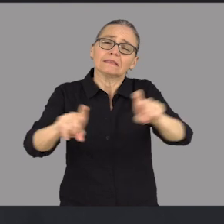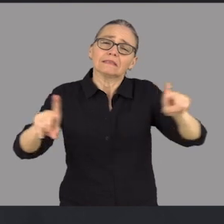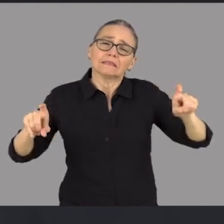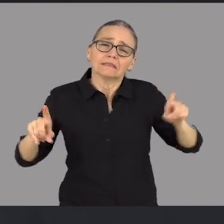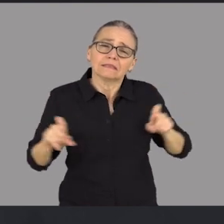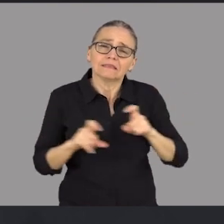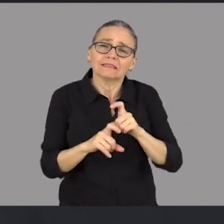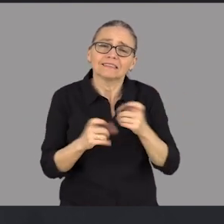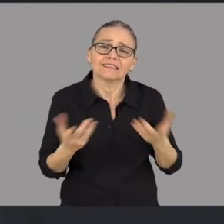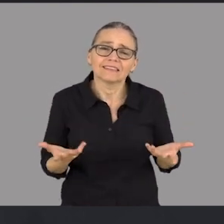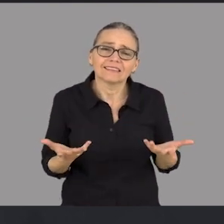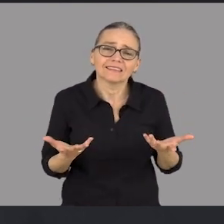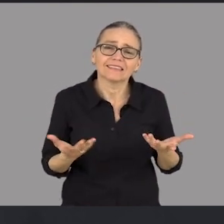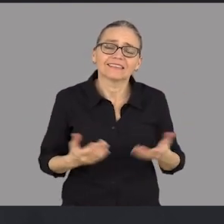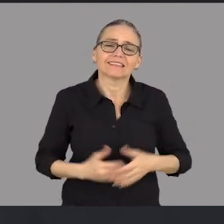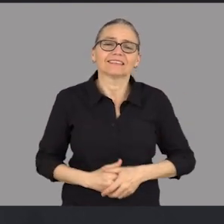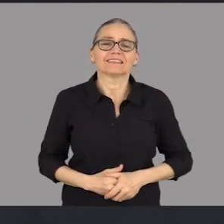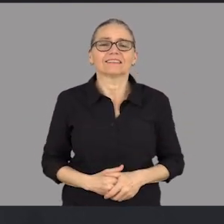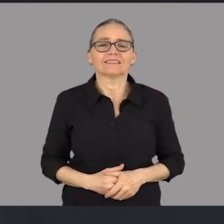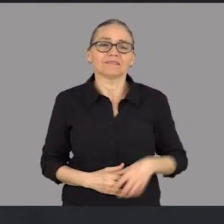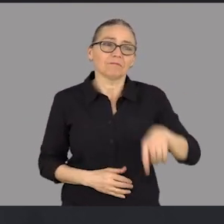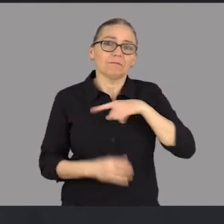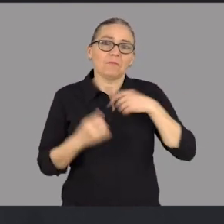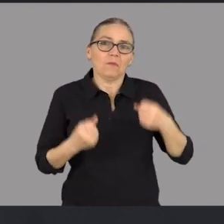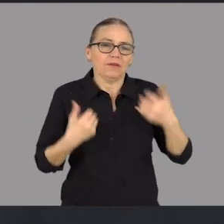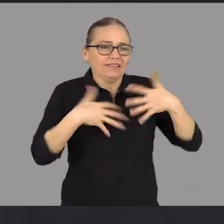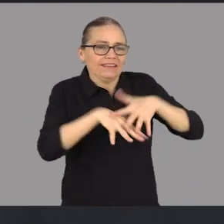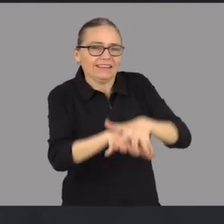everyone. And I think, when it comes back to,